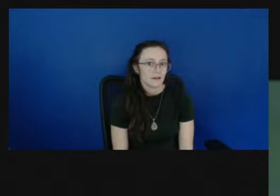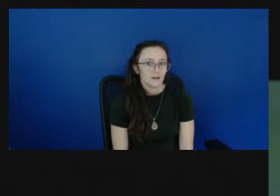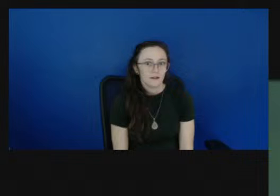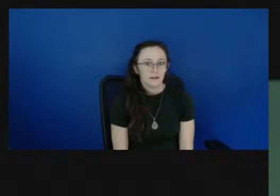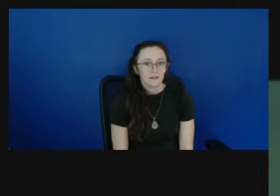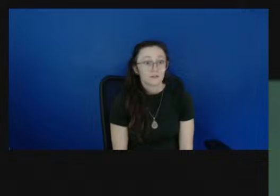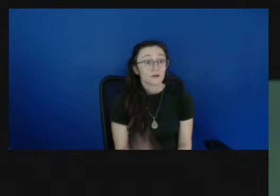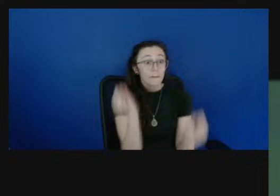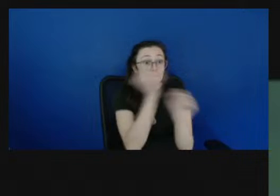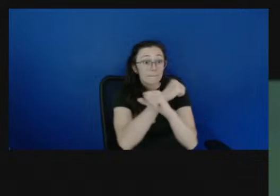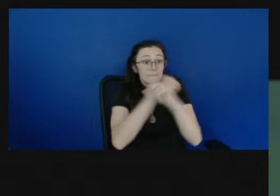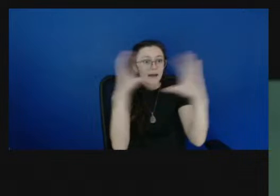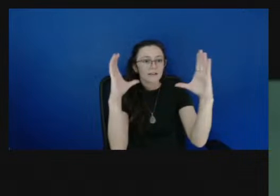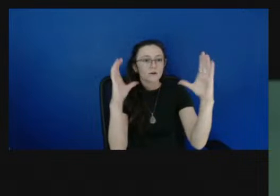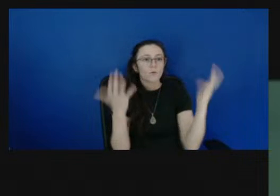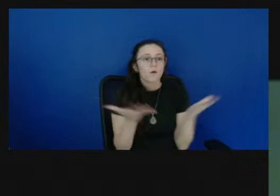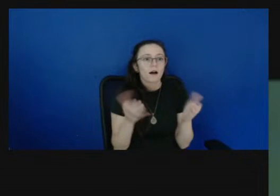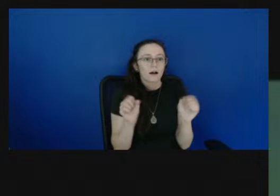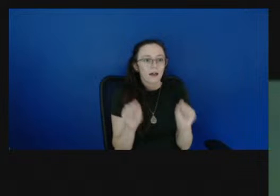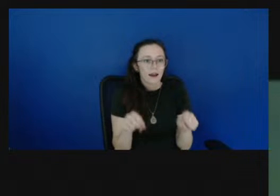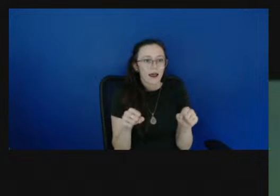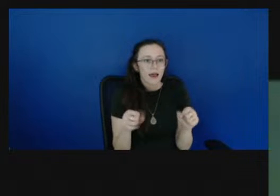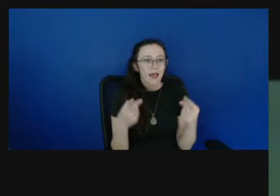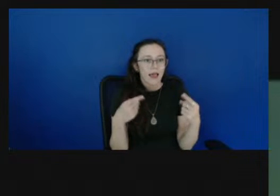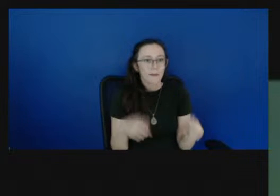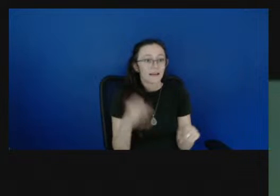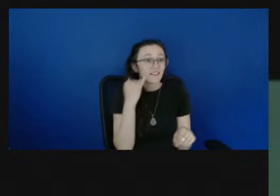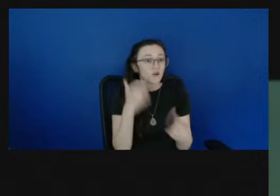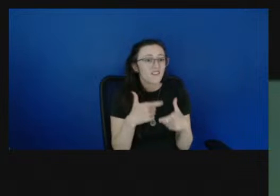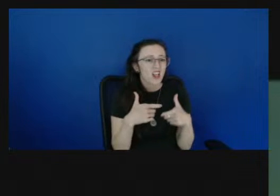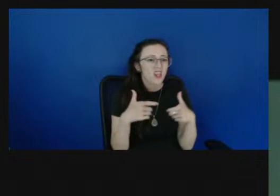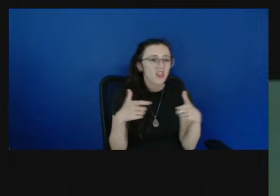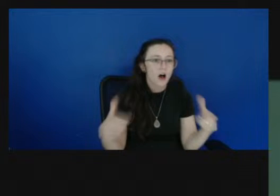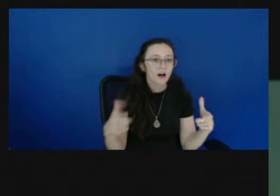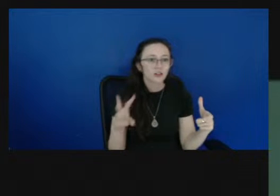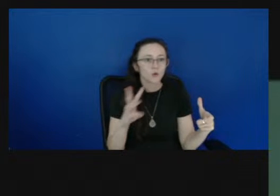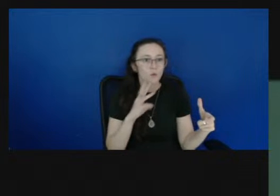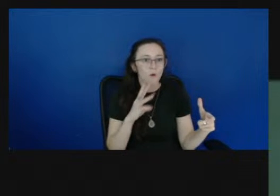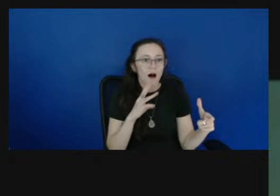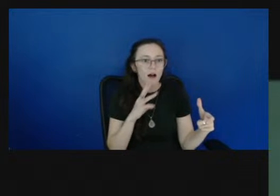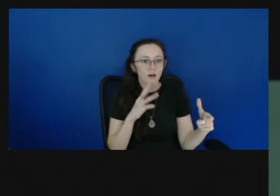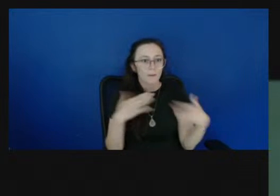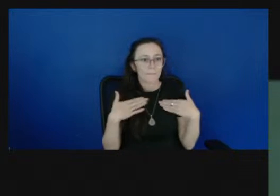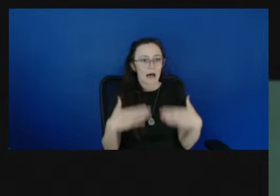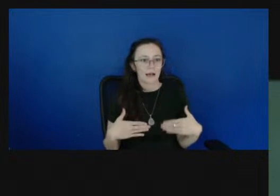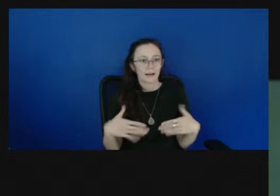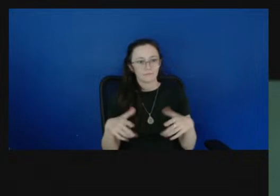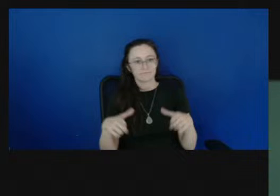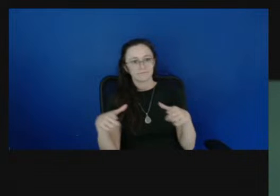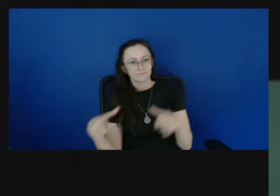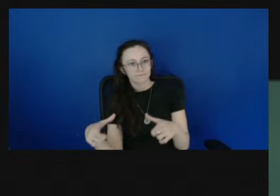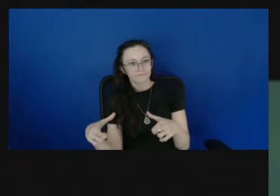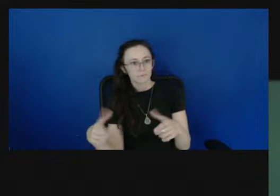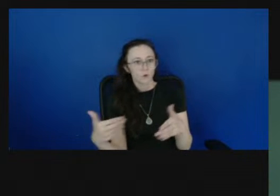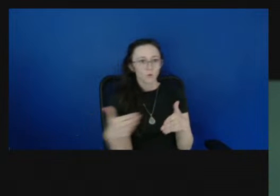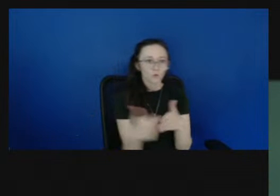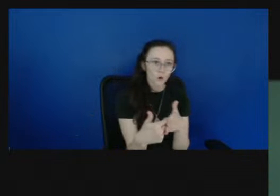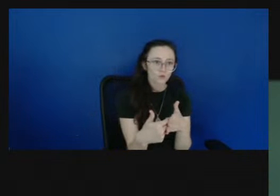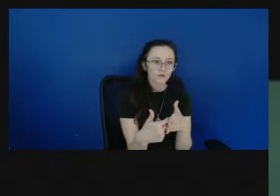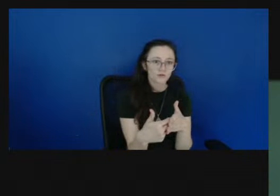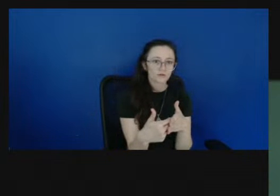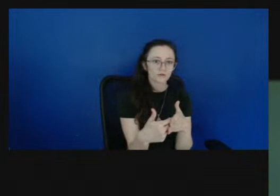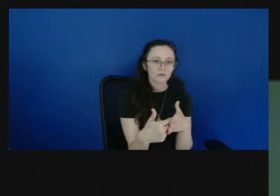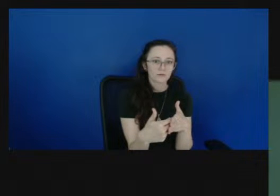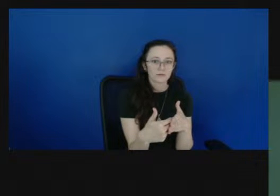Imagine what could happen if you have a large water body distant from the conduit, a lava tube